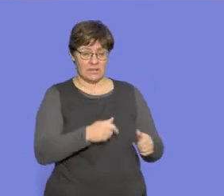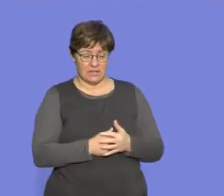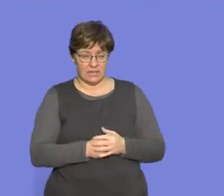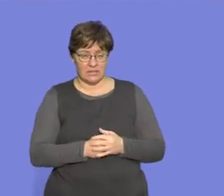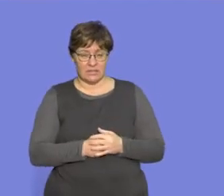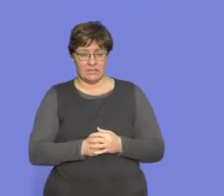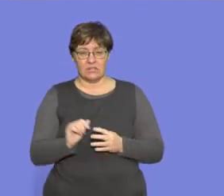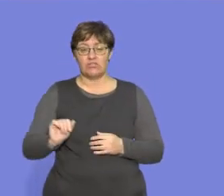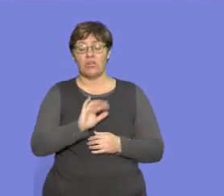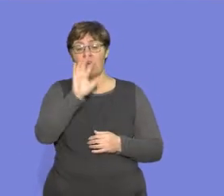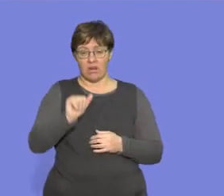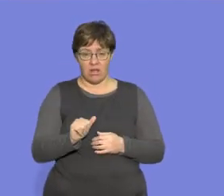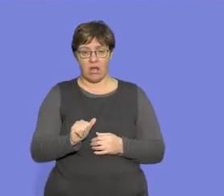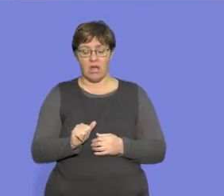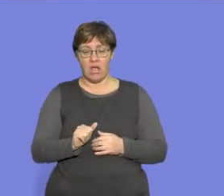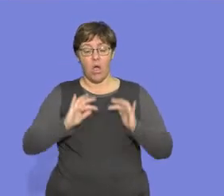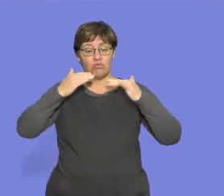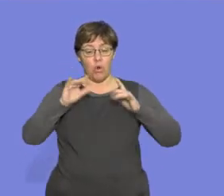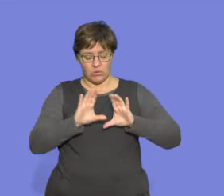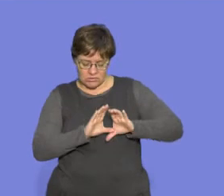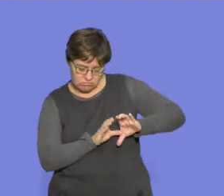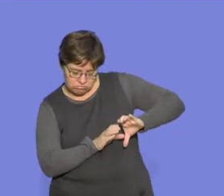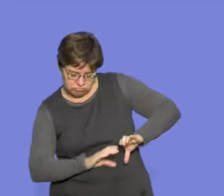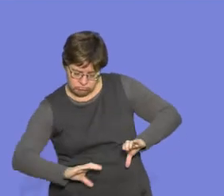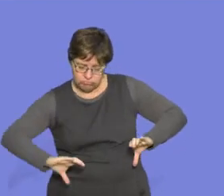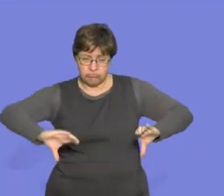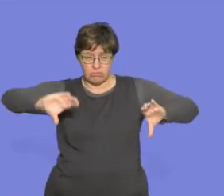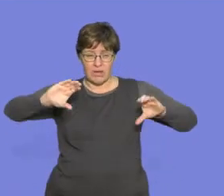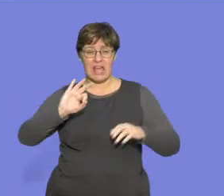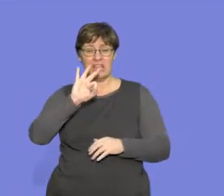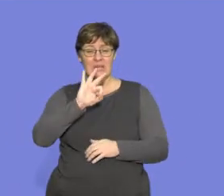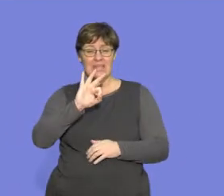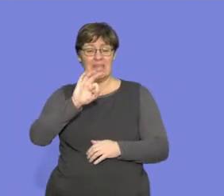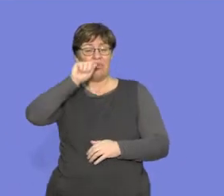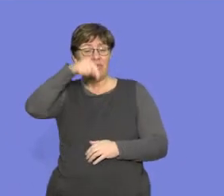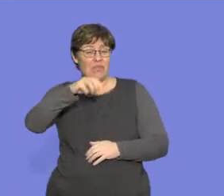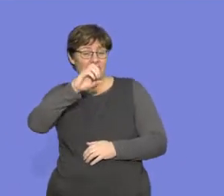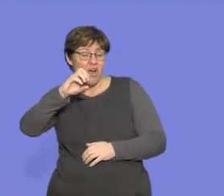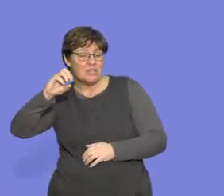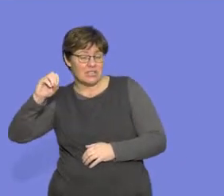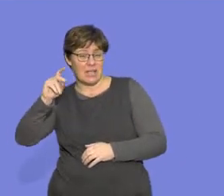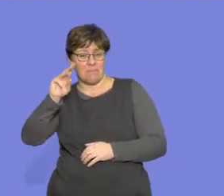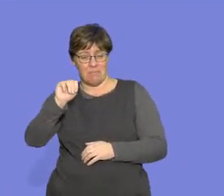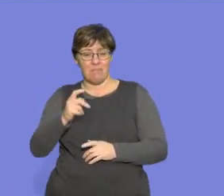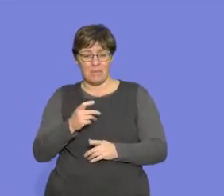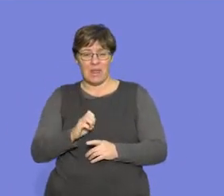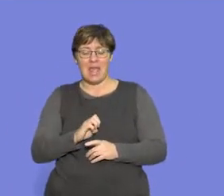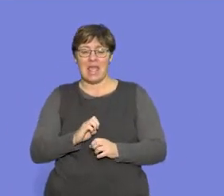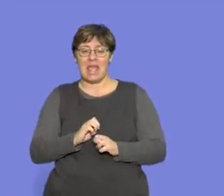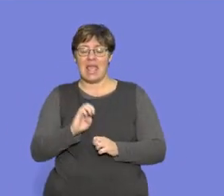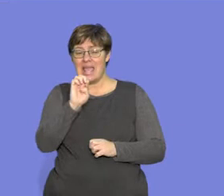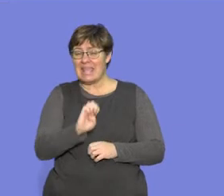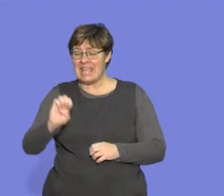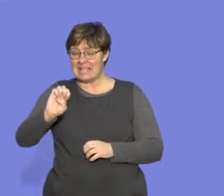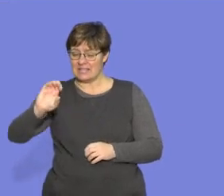Africa has a long coastline which stretches to over 3,000 kilometers along the east coast, the southern part, as